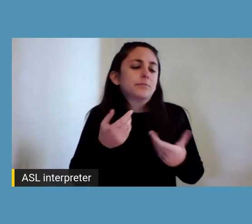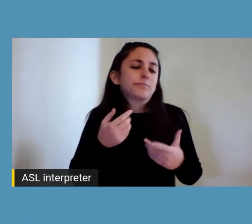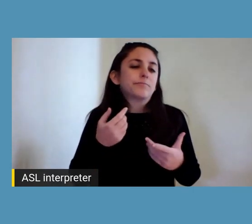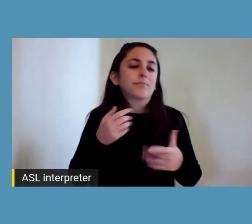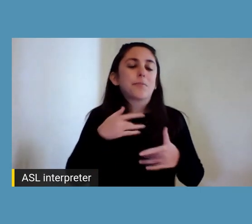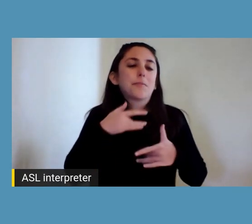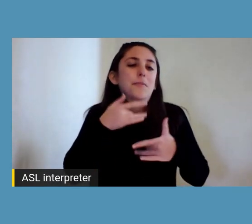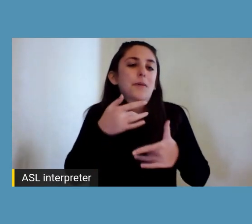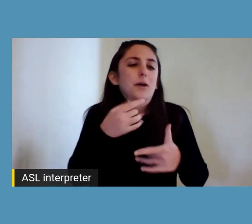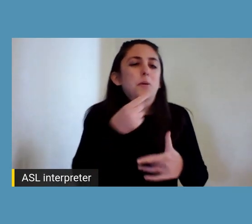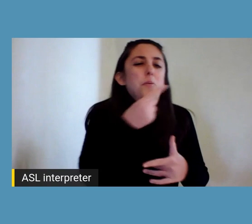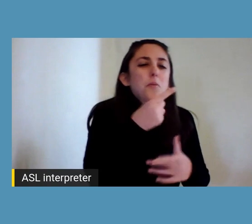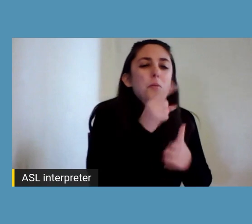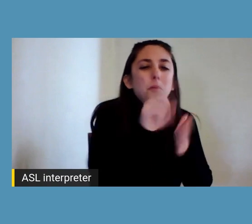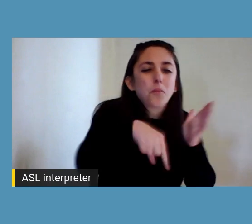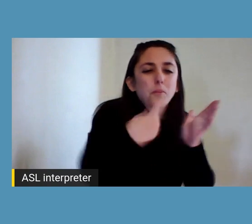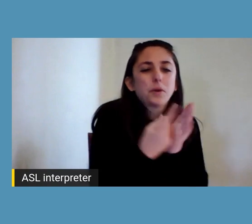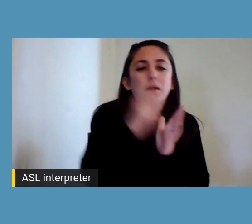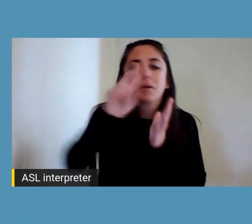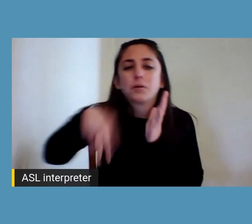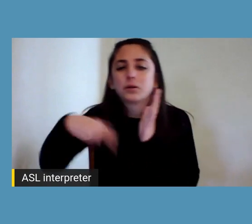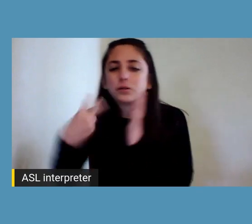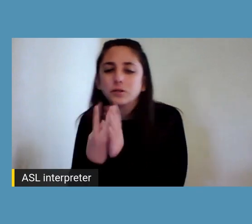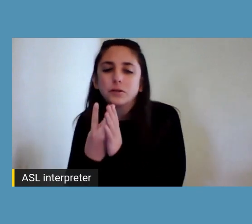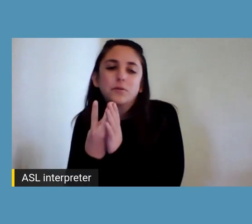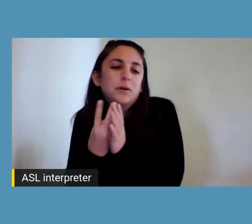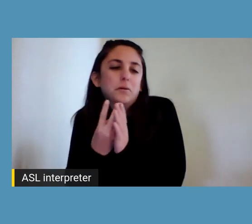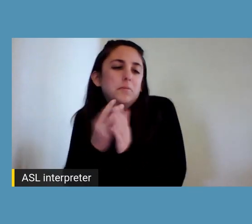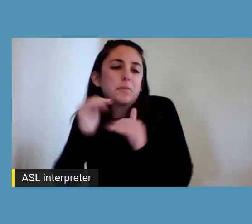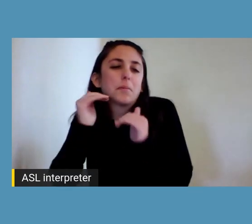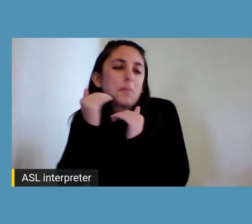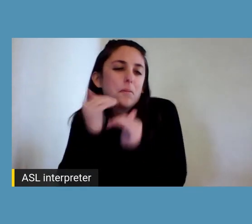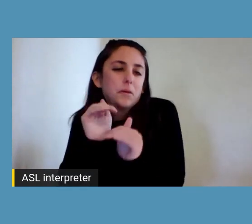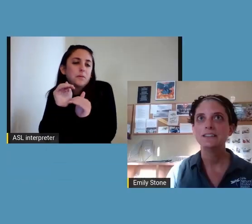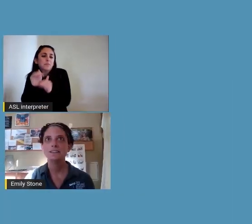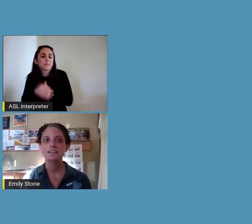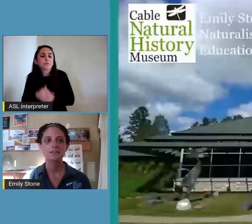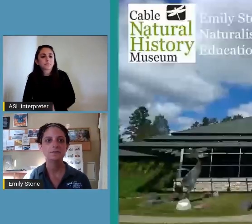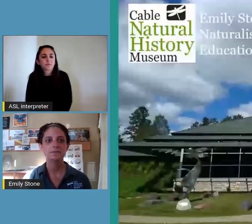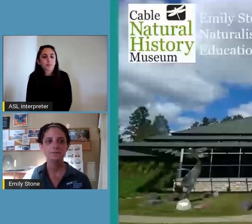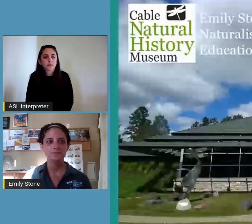per week for work. You can go ahead and put up my slides now.